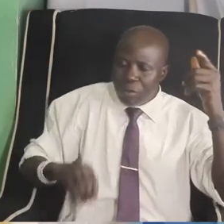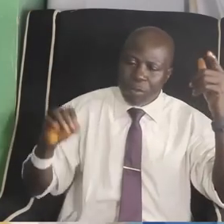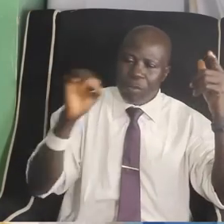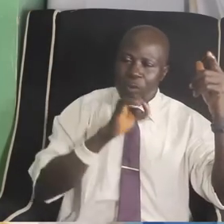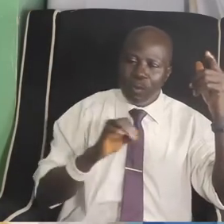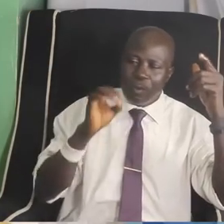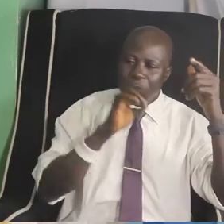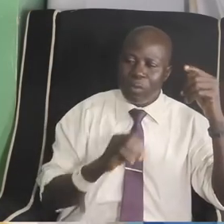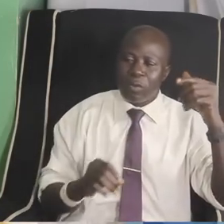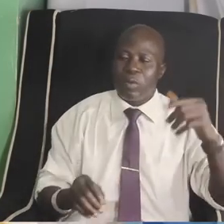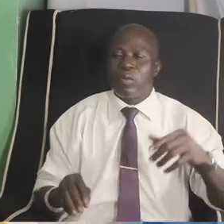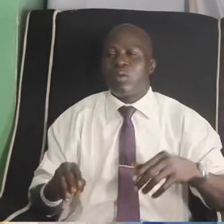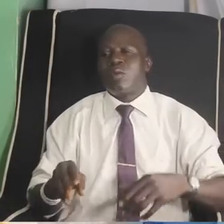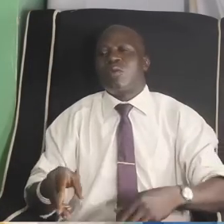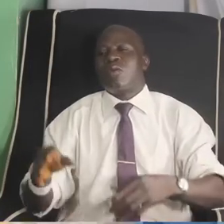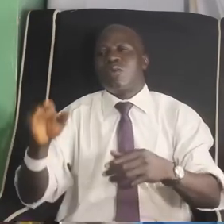Olorun o